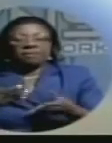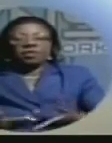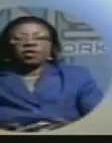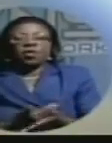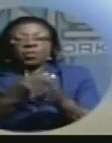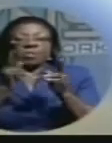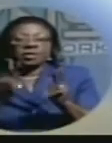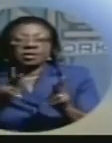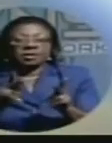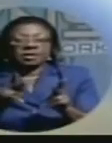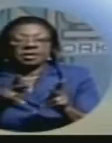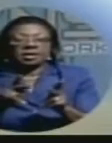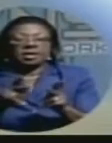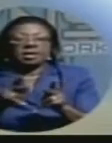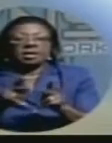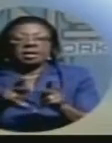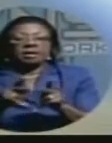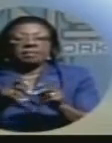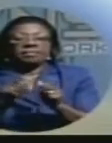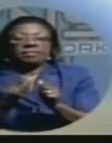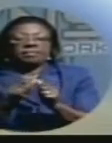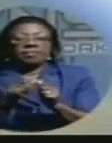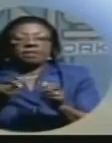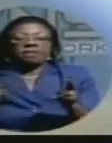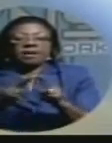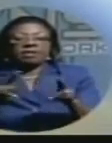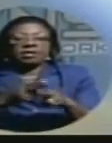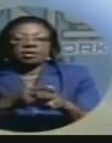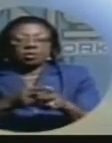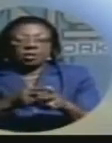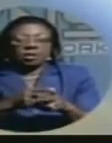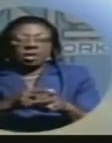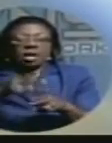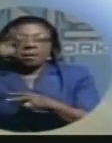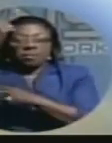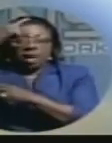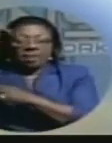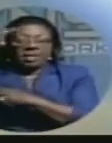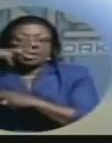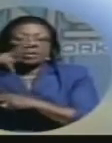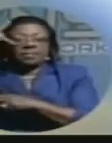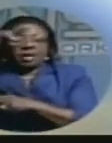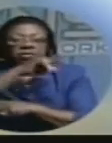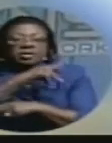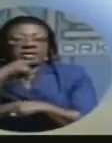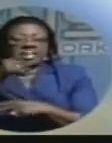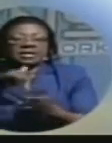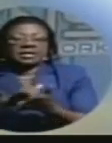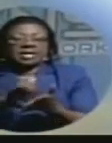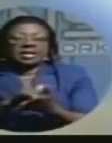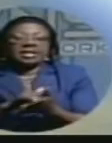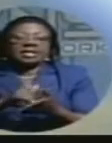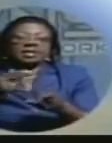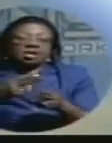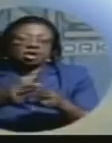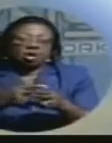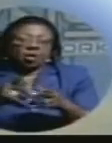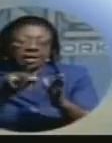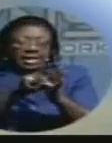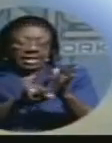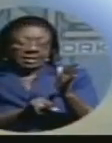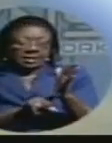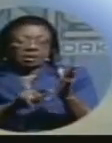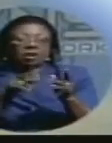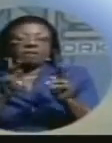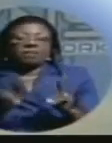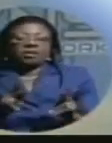Moss's replacement very soon. Prime Minister Perry Christie telling reporters today that he has shortlisted the names of those in the